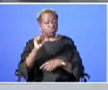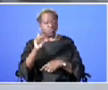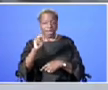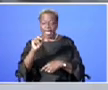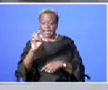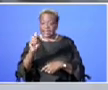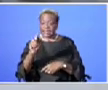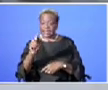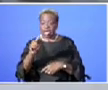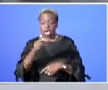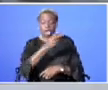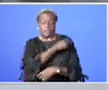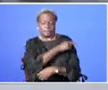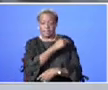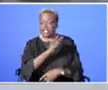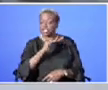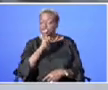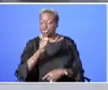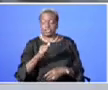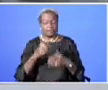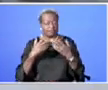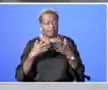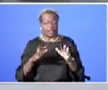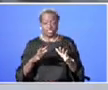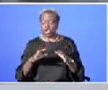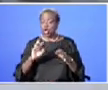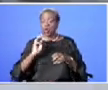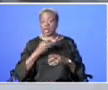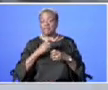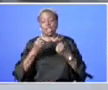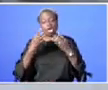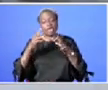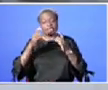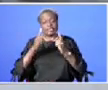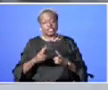got multiple decisions to make. Cleopatra Murphy, ZNS Network News.